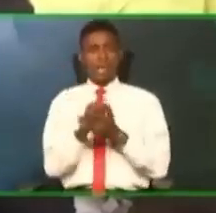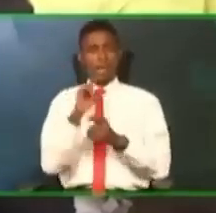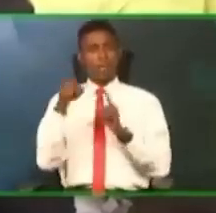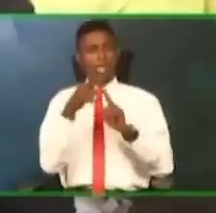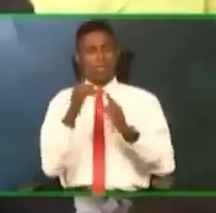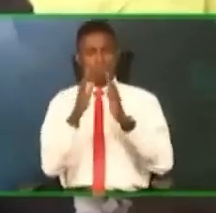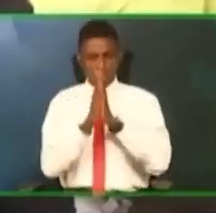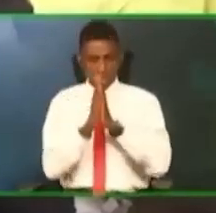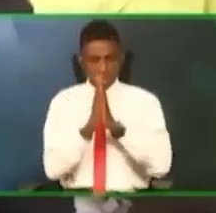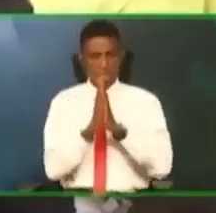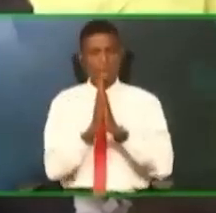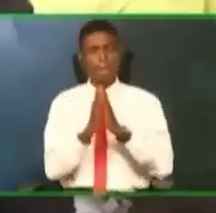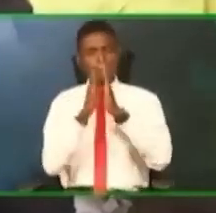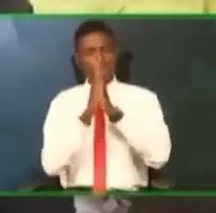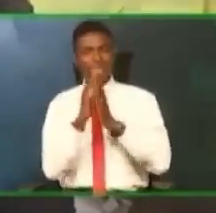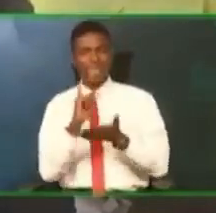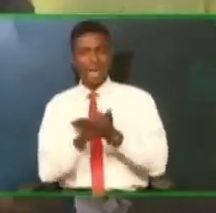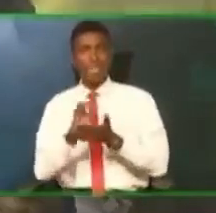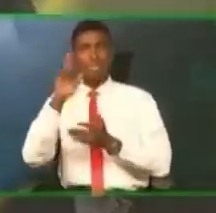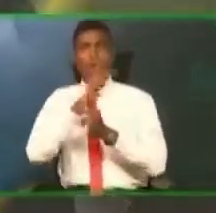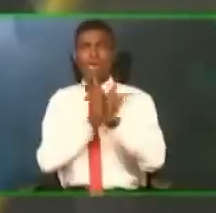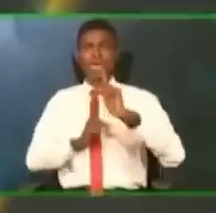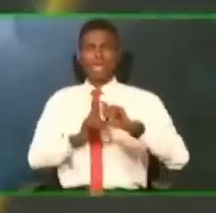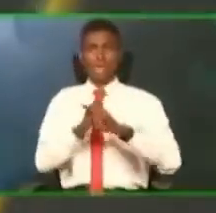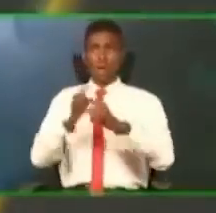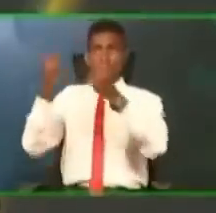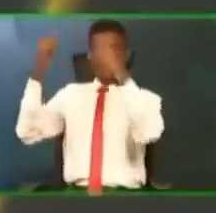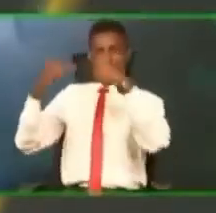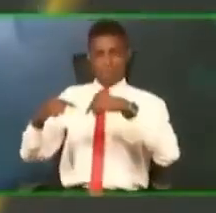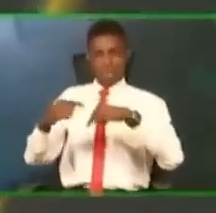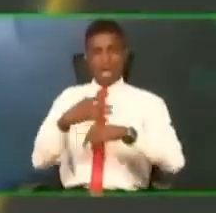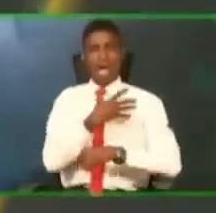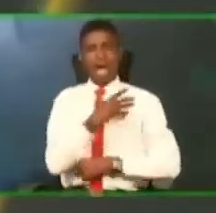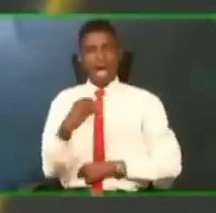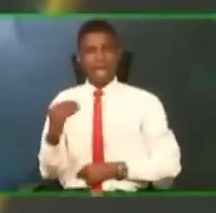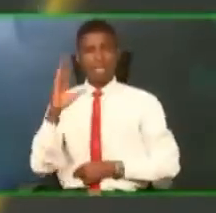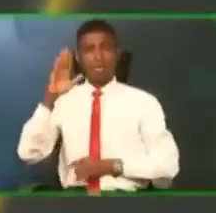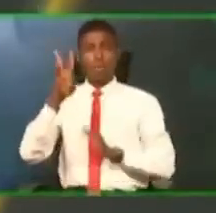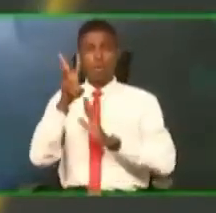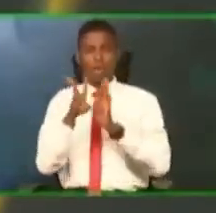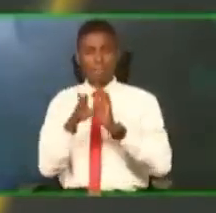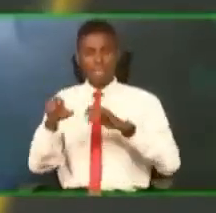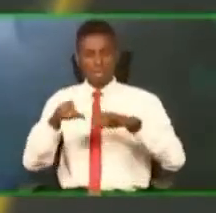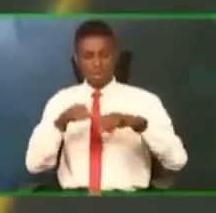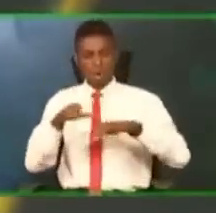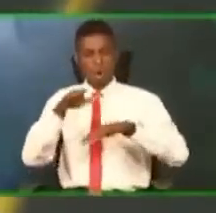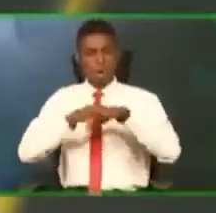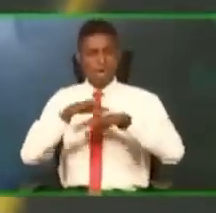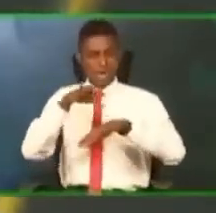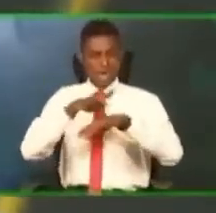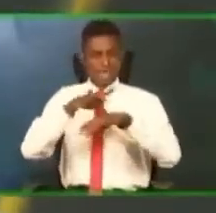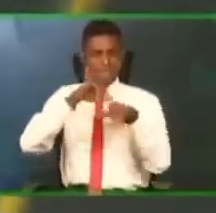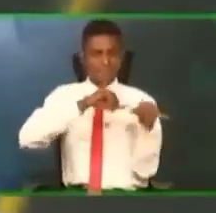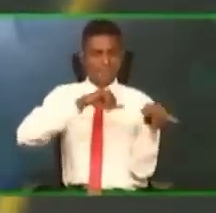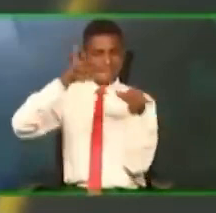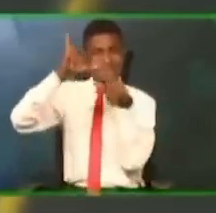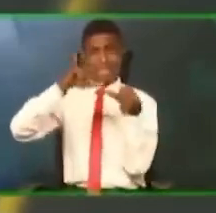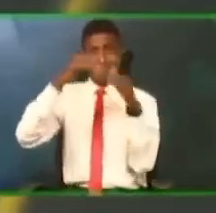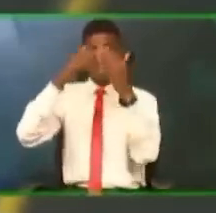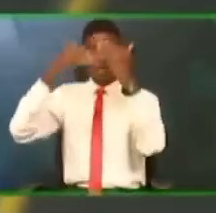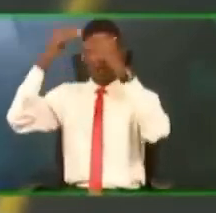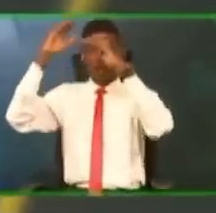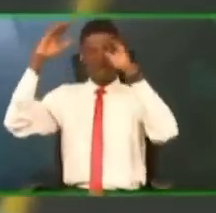come, how? By your will being done in earth as it is in heaven. Are we still together?